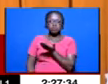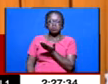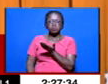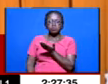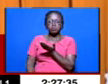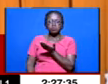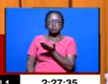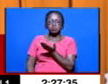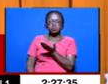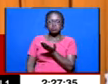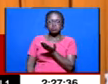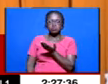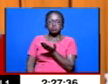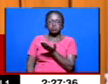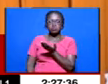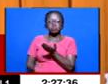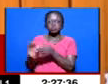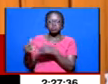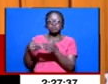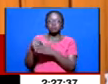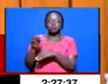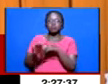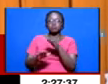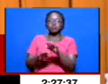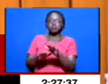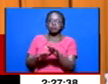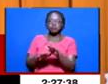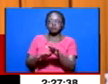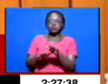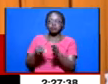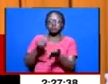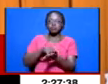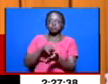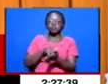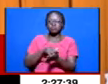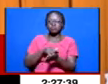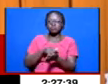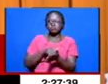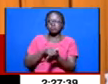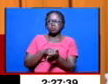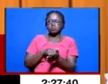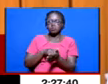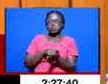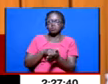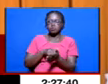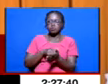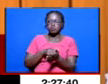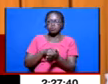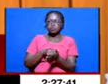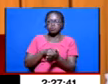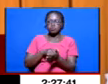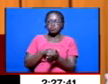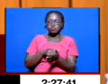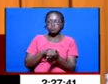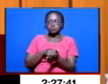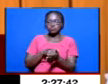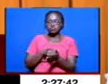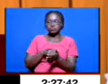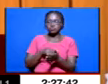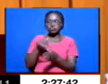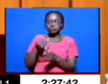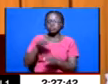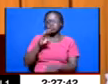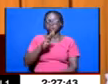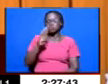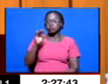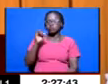I give the history of all the steps and that he was involved in directly. building bridges